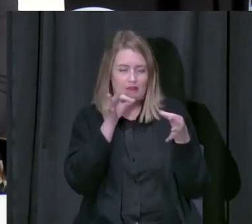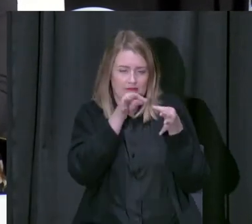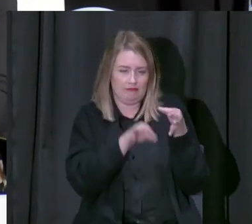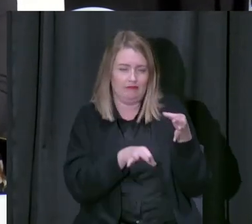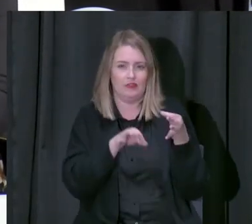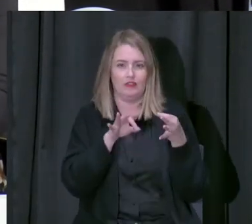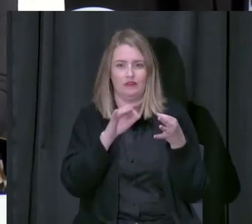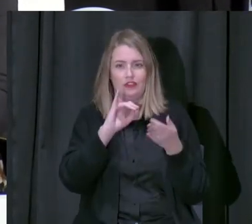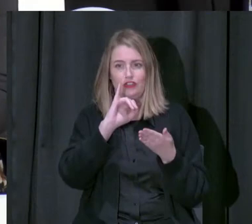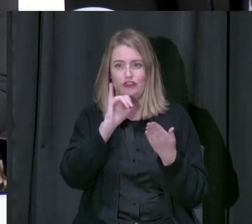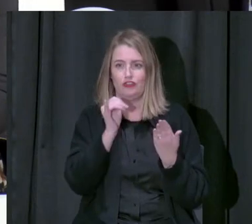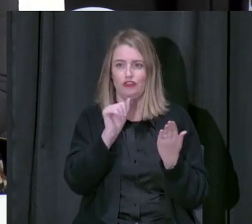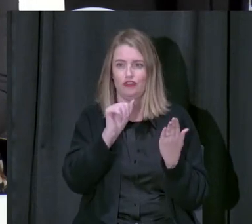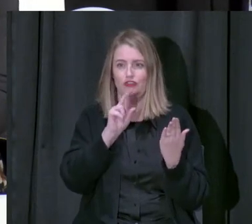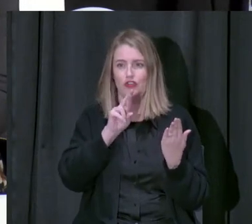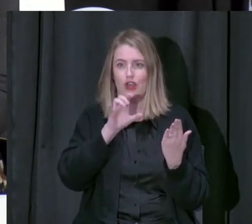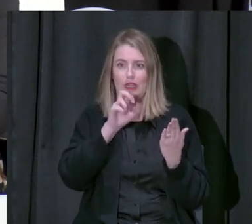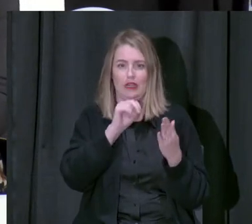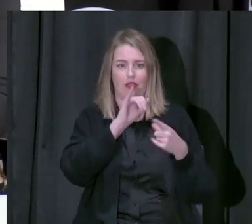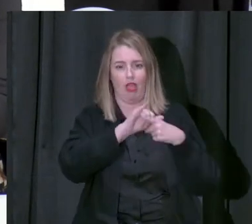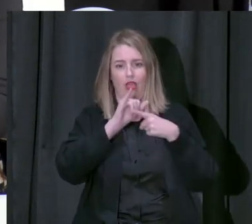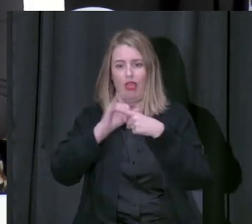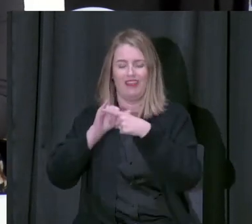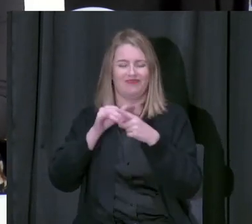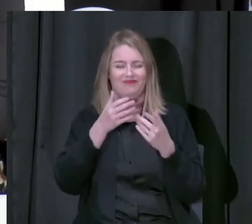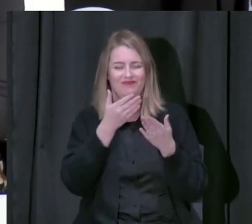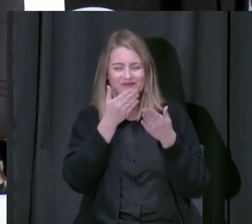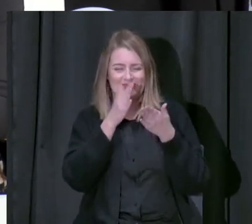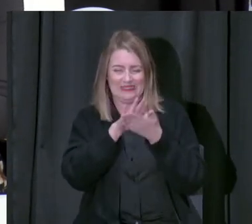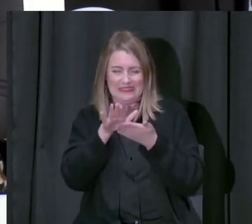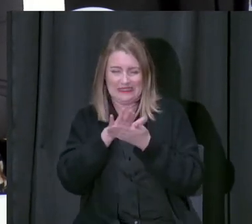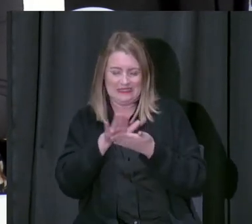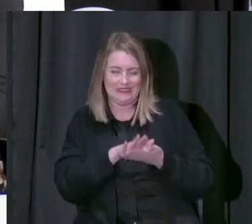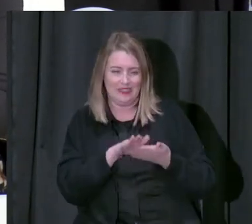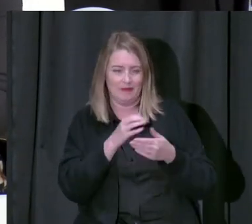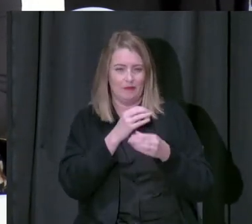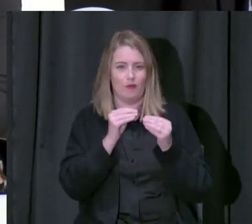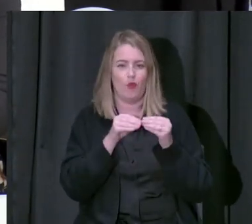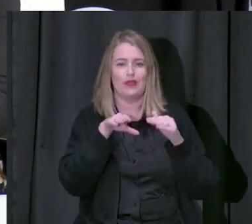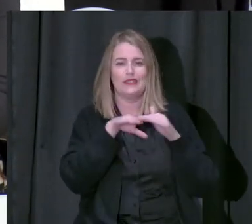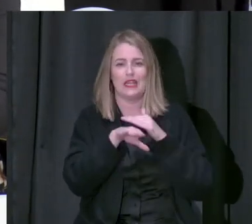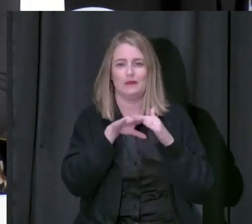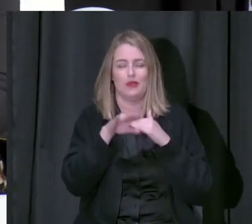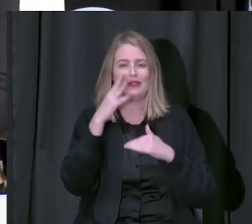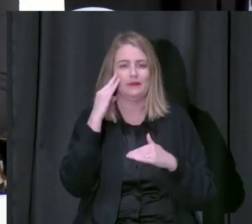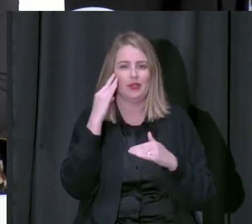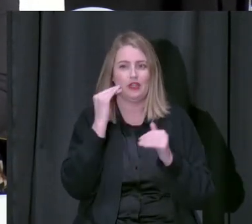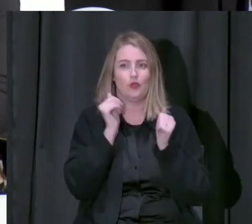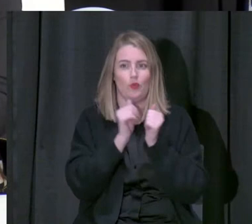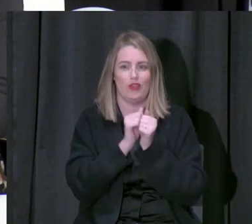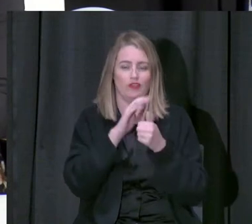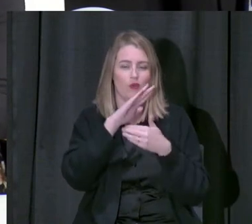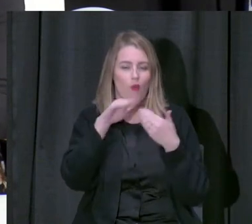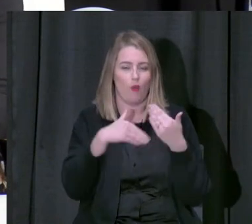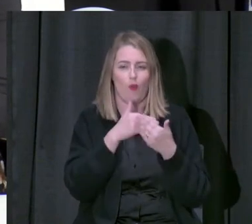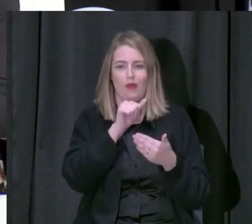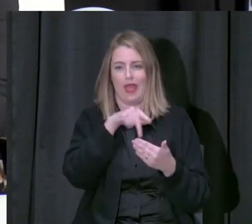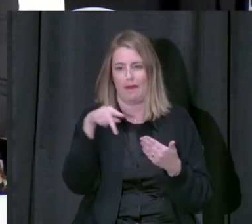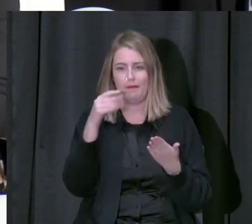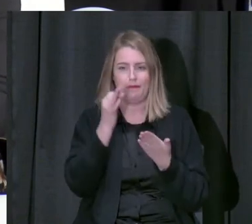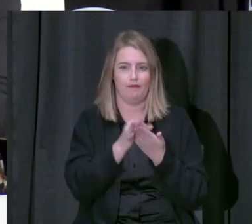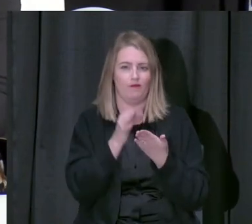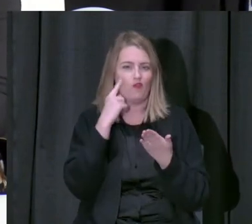jargon and, you know, little things that can kind of help create a more accessible experience with the whole app or the